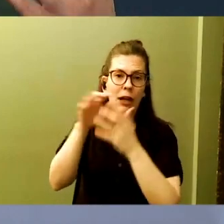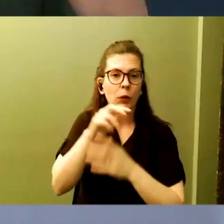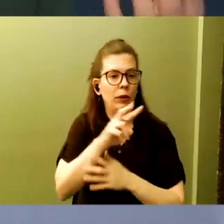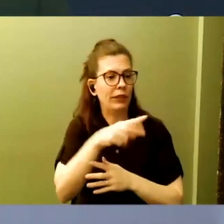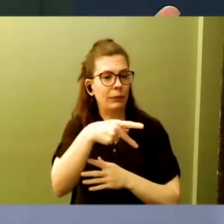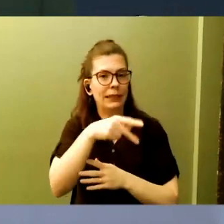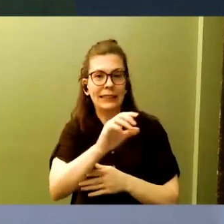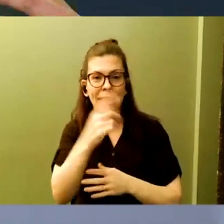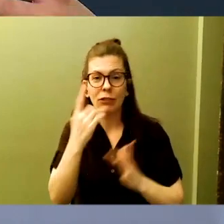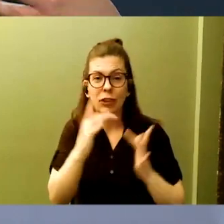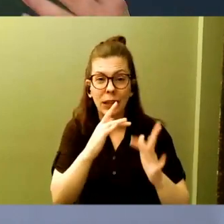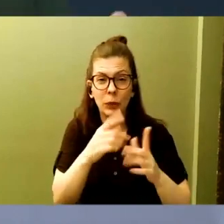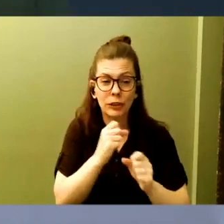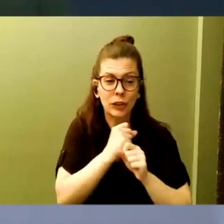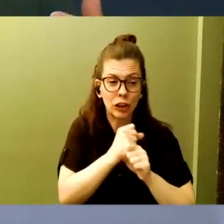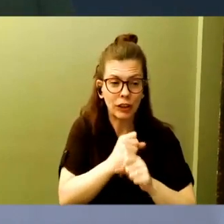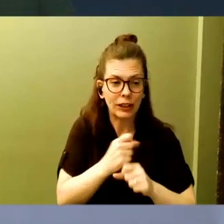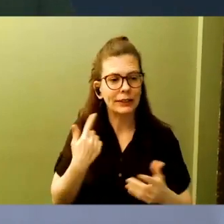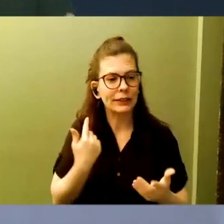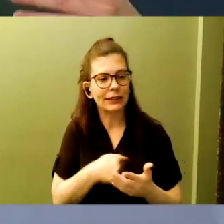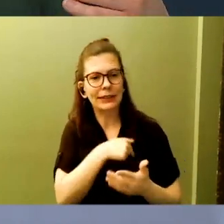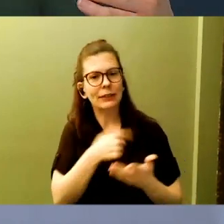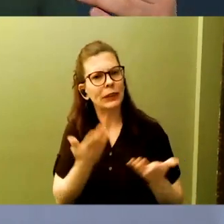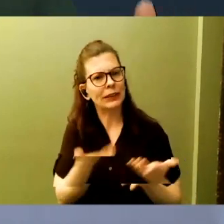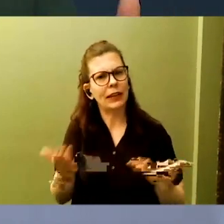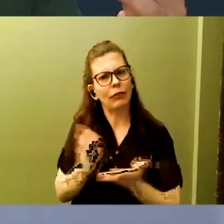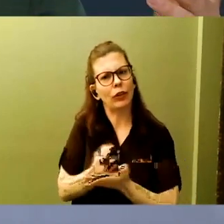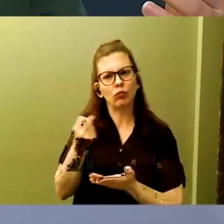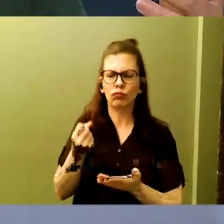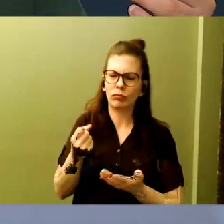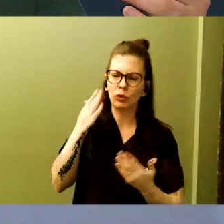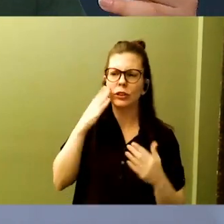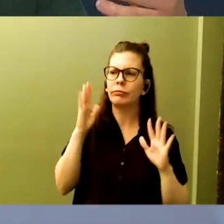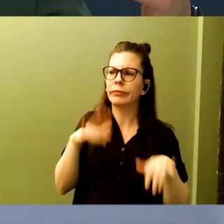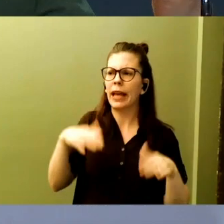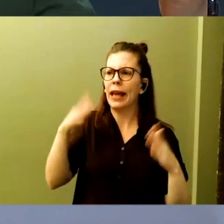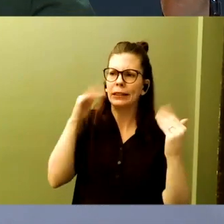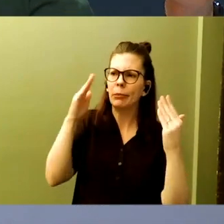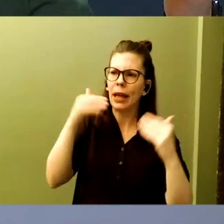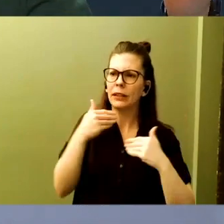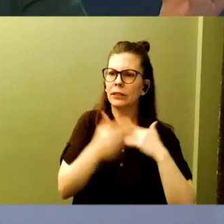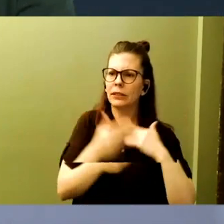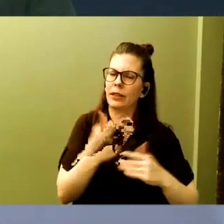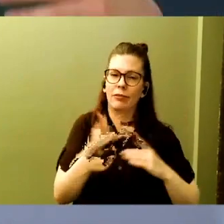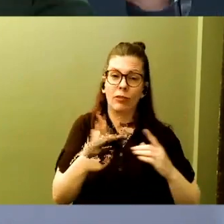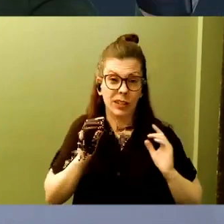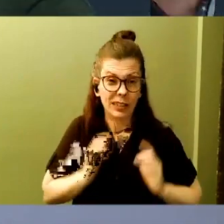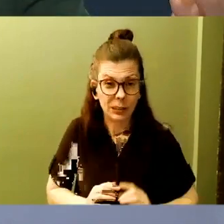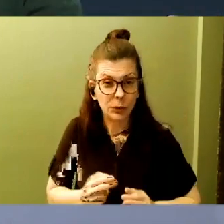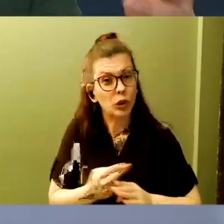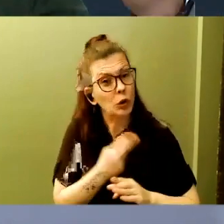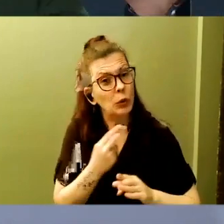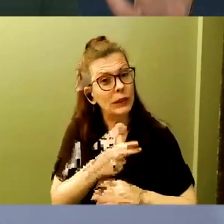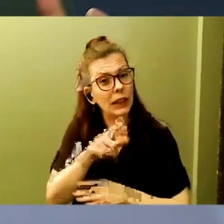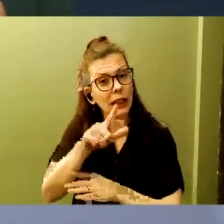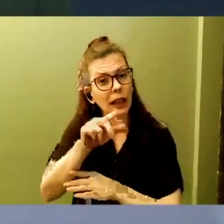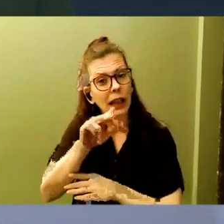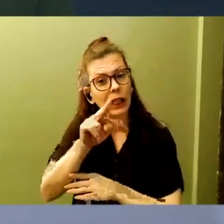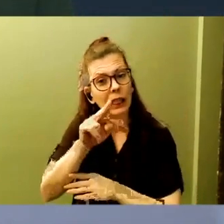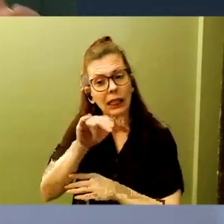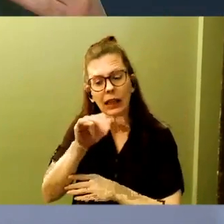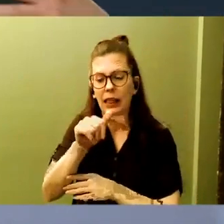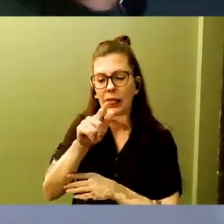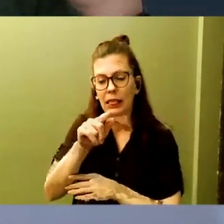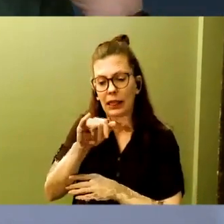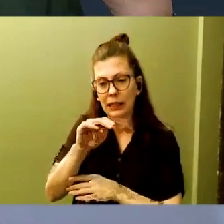we take for granted for customers running on our Linux or our Windows platform,